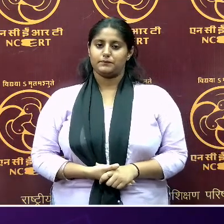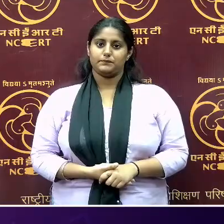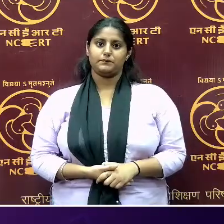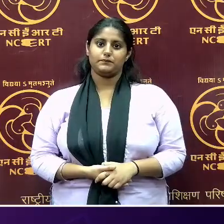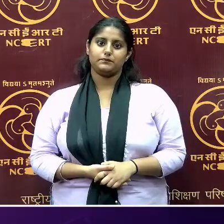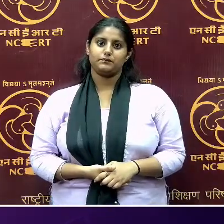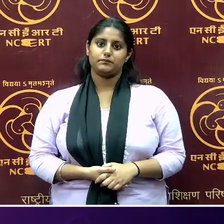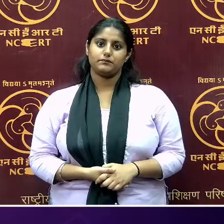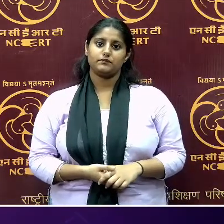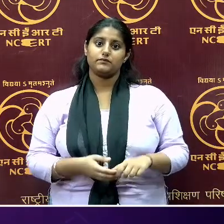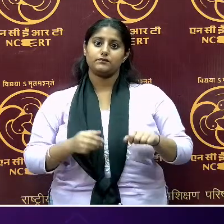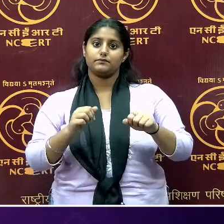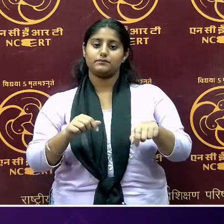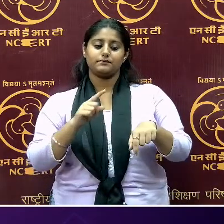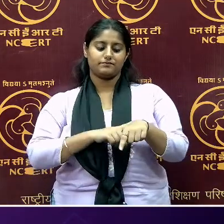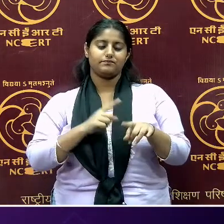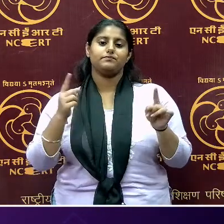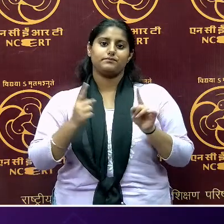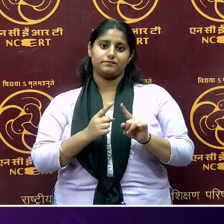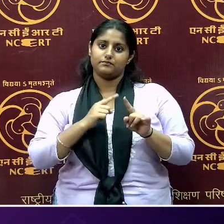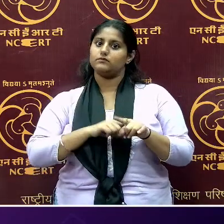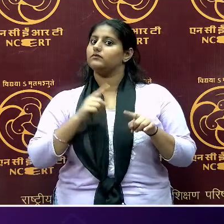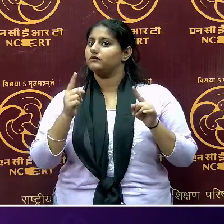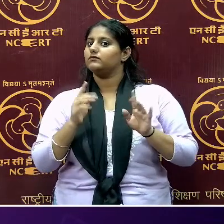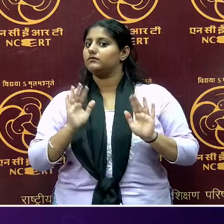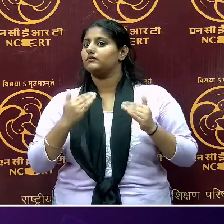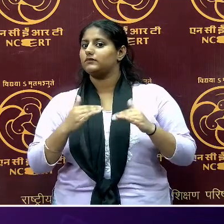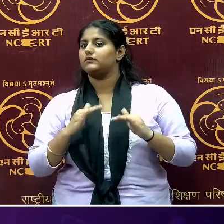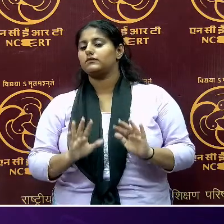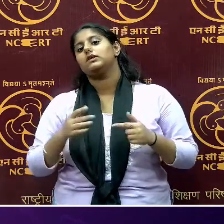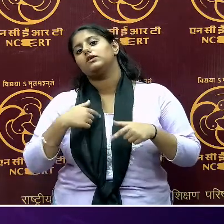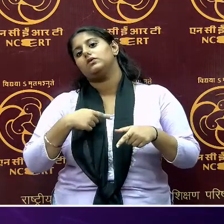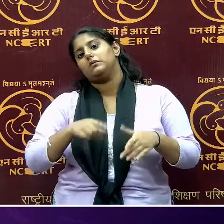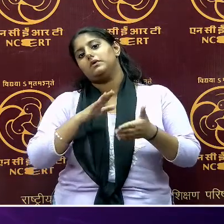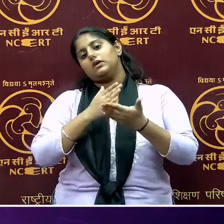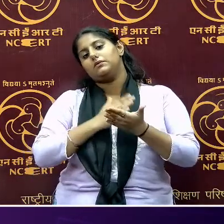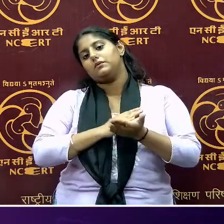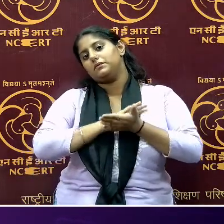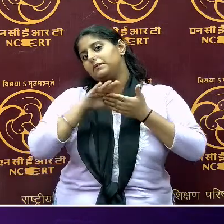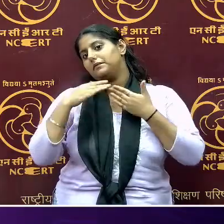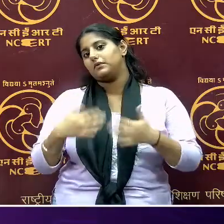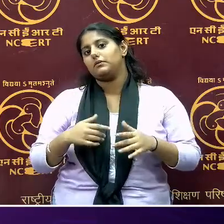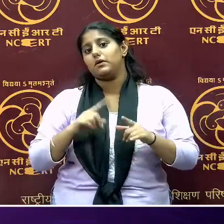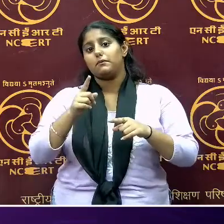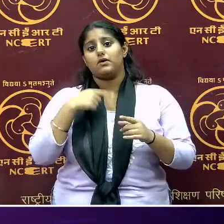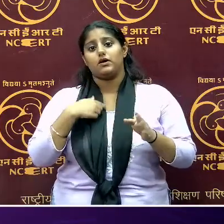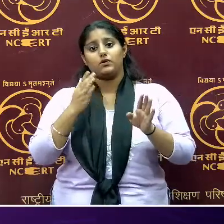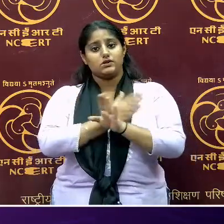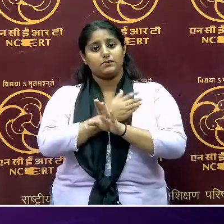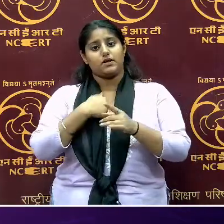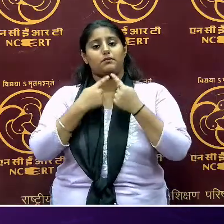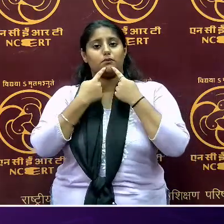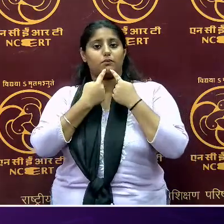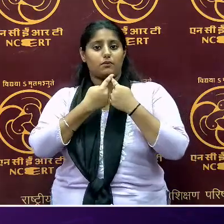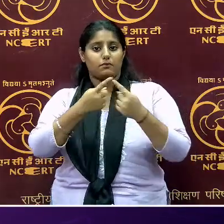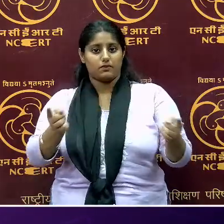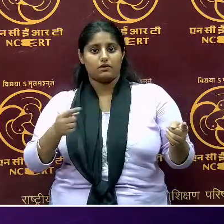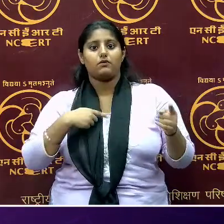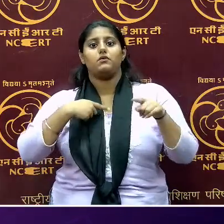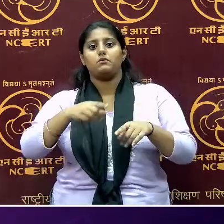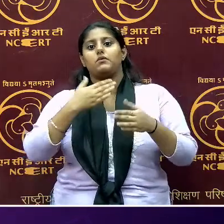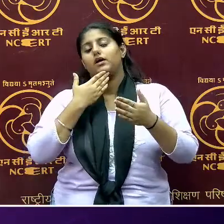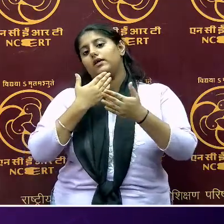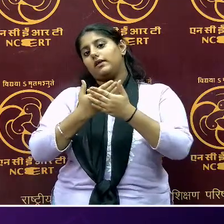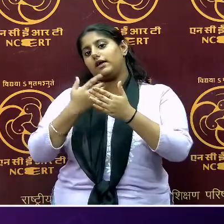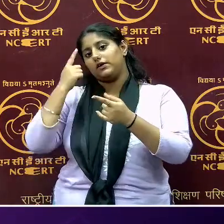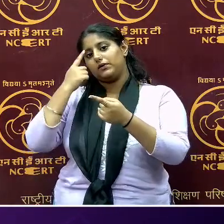dth.class5@ciet.nic.in. And yes, as we are left with a very limited time, so we have to wrap up this session for now, but before that I would also like to thank